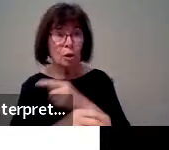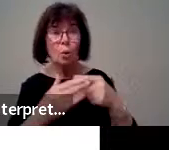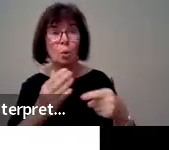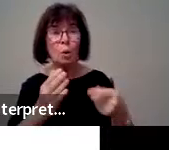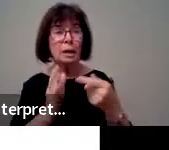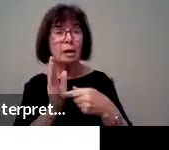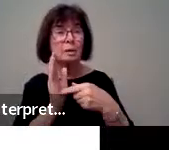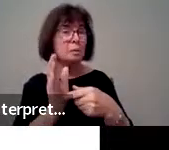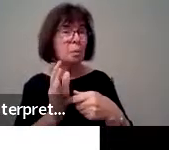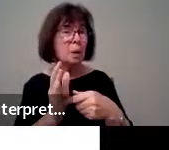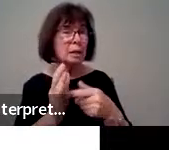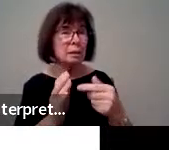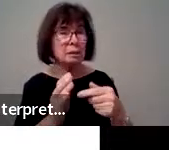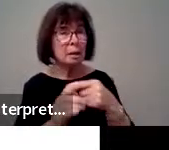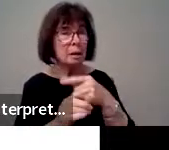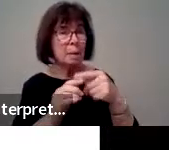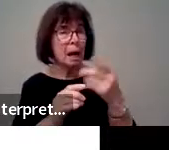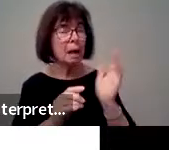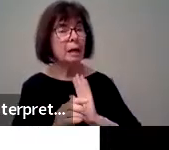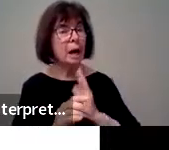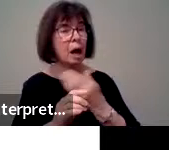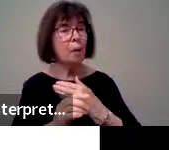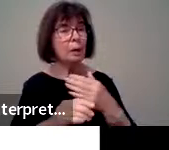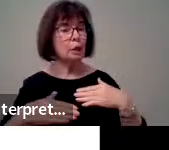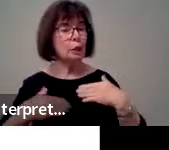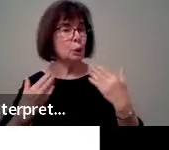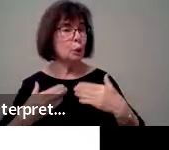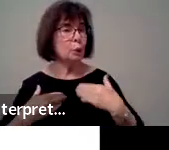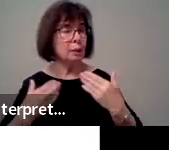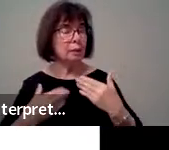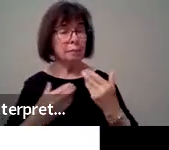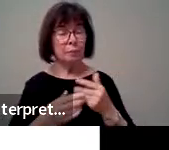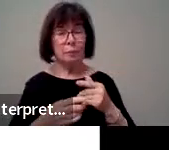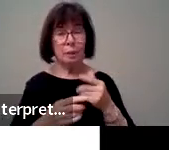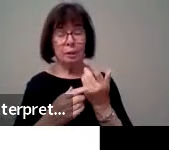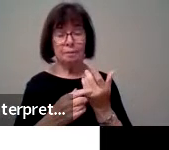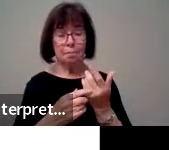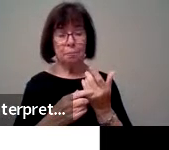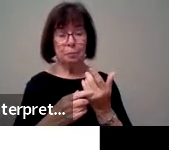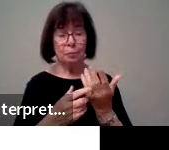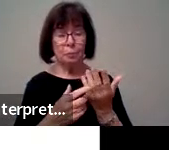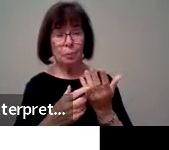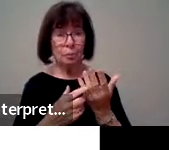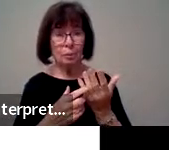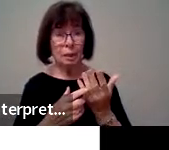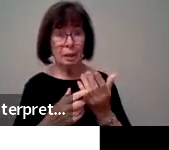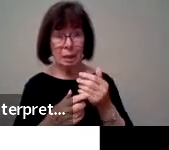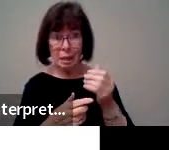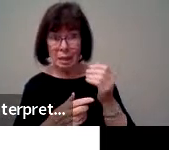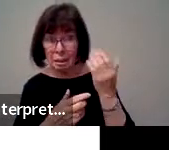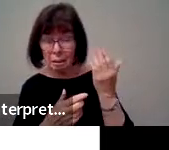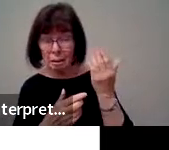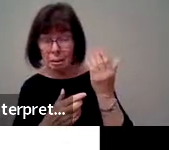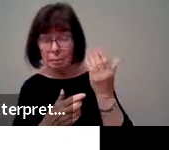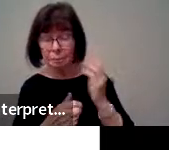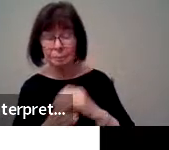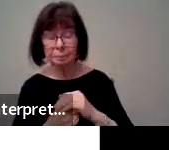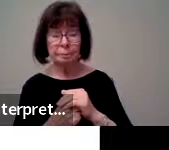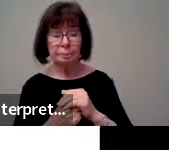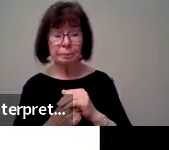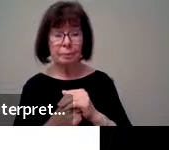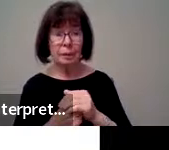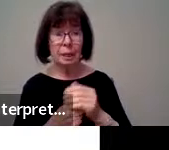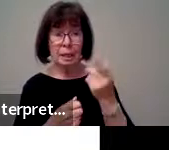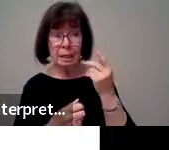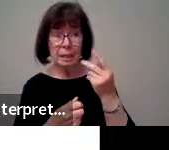youth? Because as the dosage is wane, isn't there